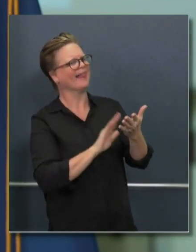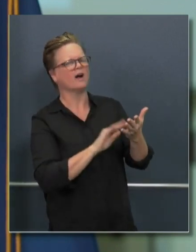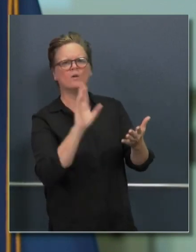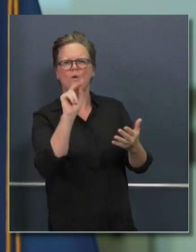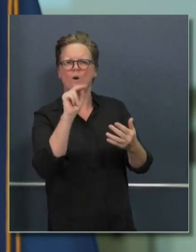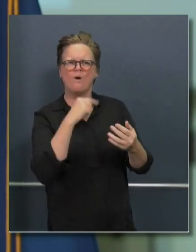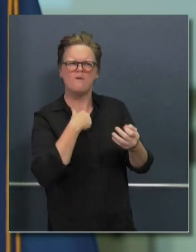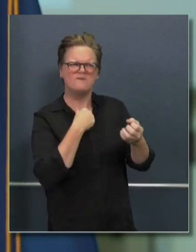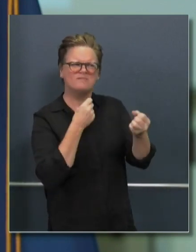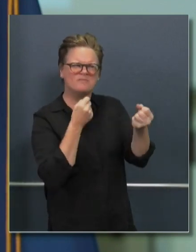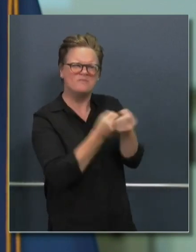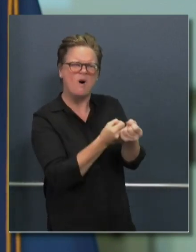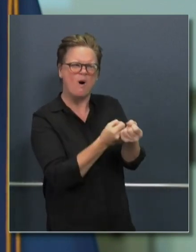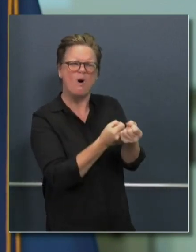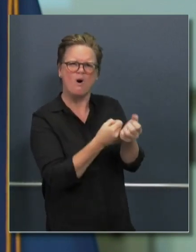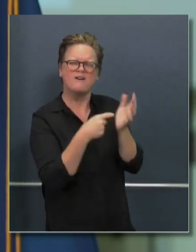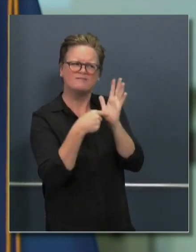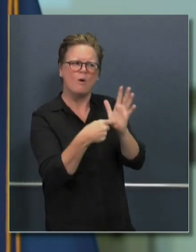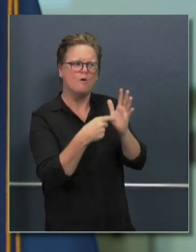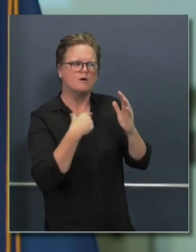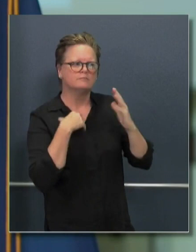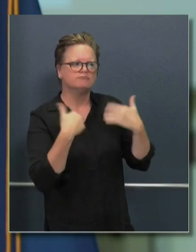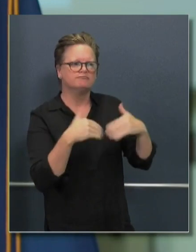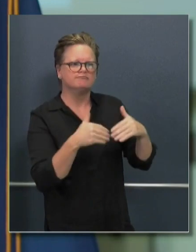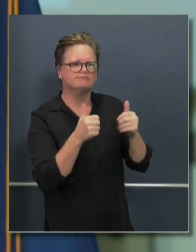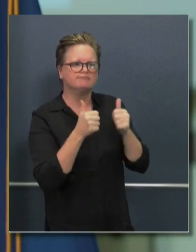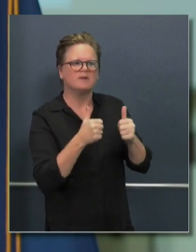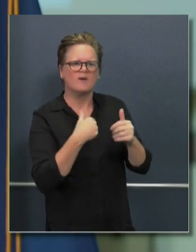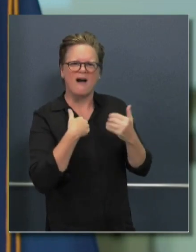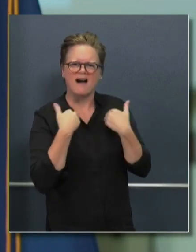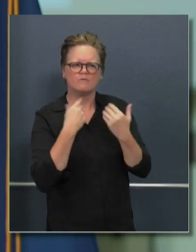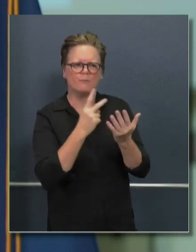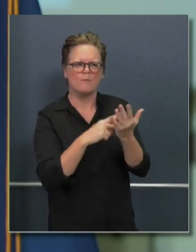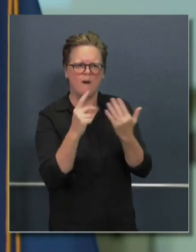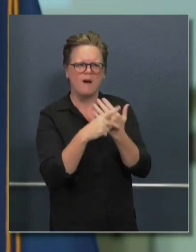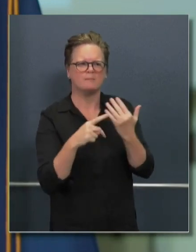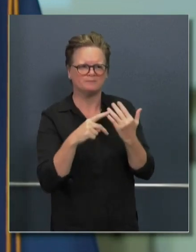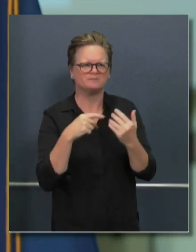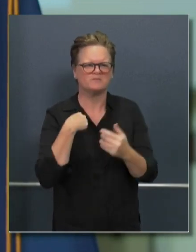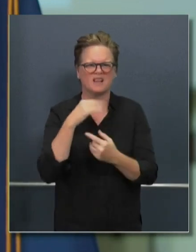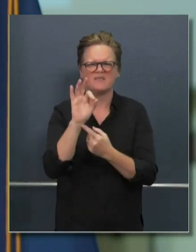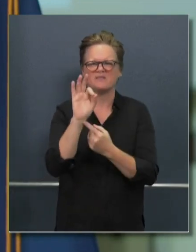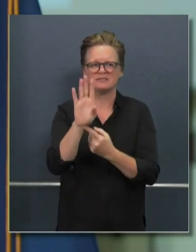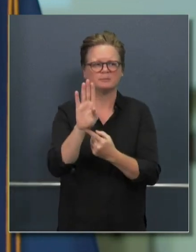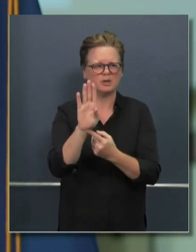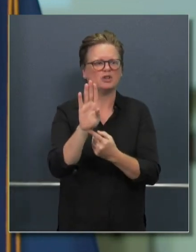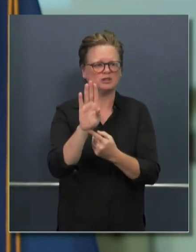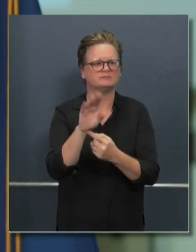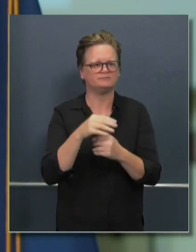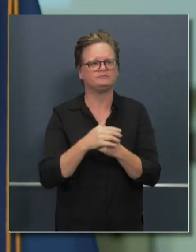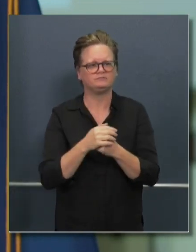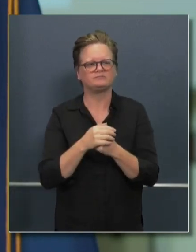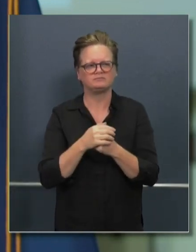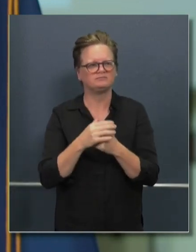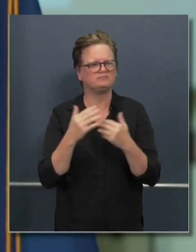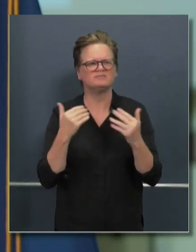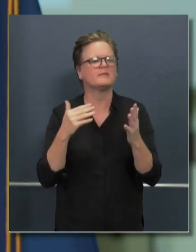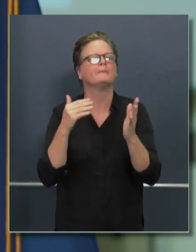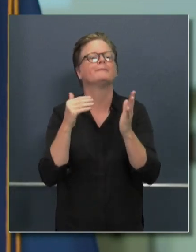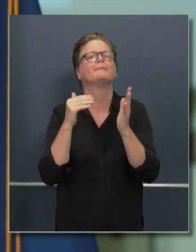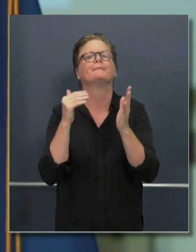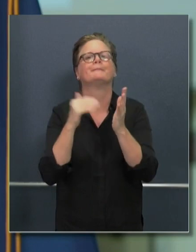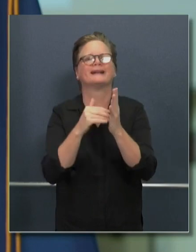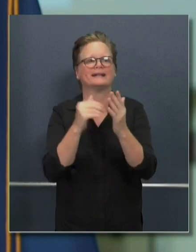created a program we announced with Facebook. They put up tens of millions of dollars. The state put up resources. And we said we were